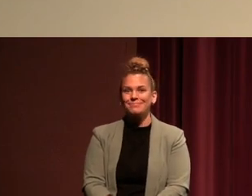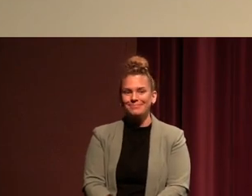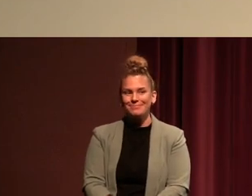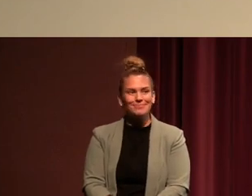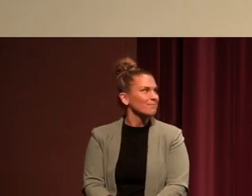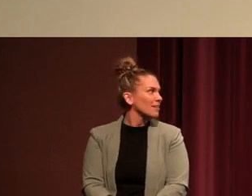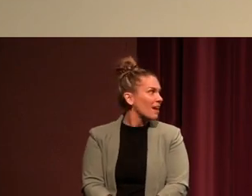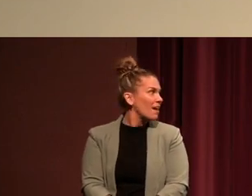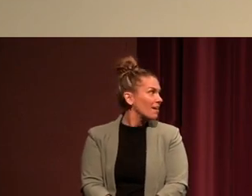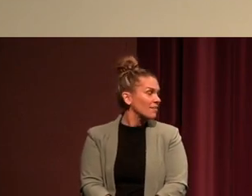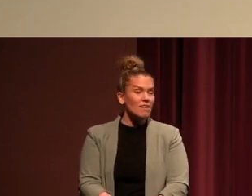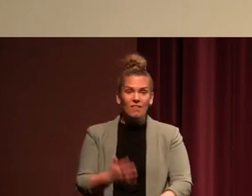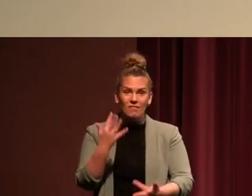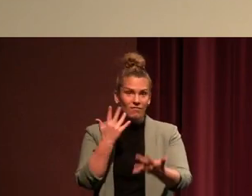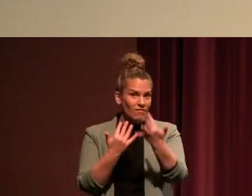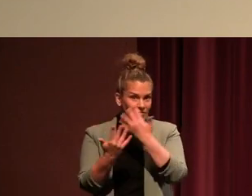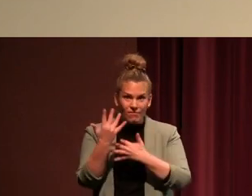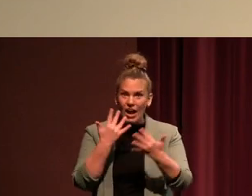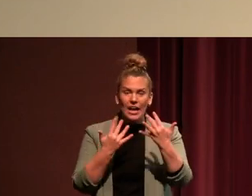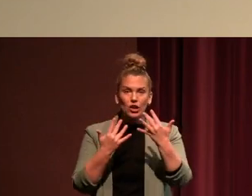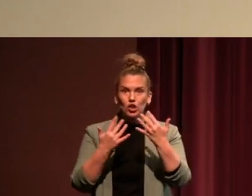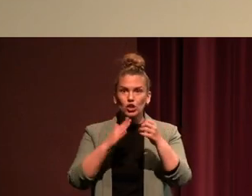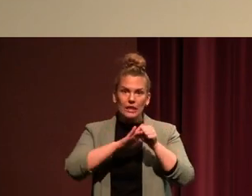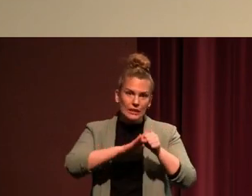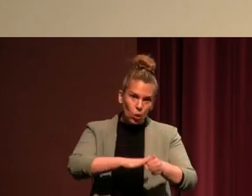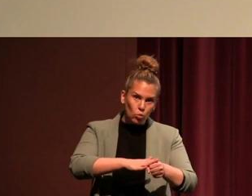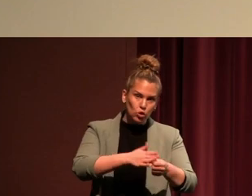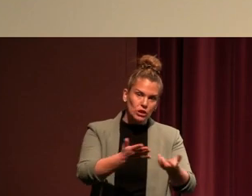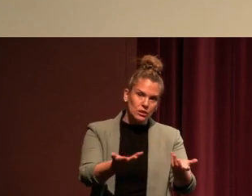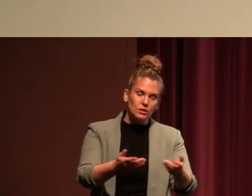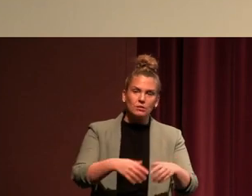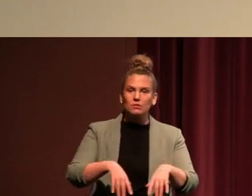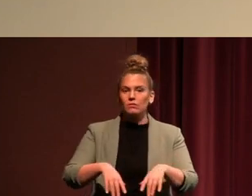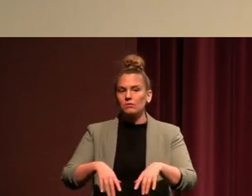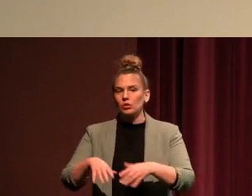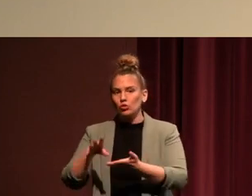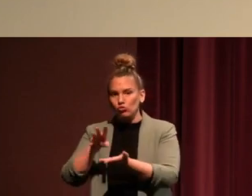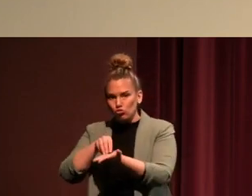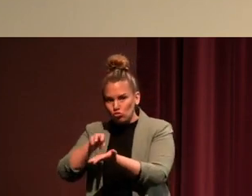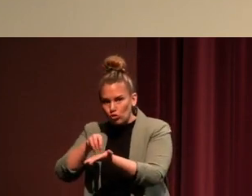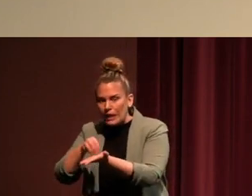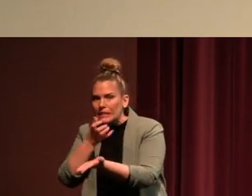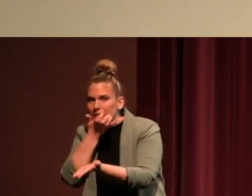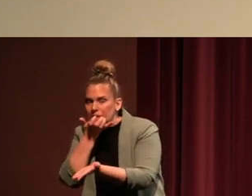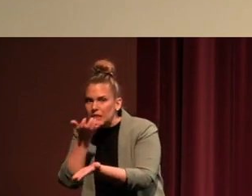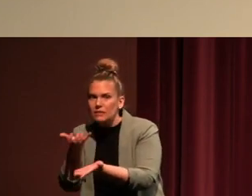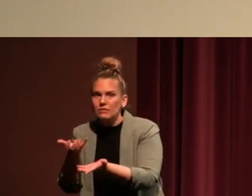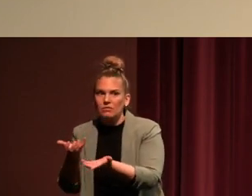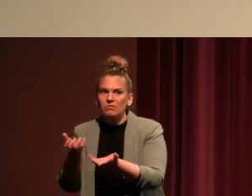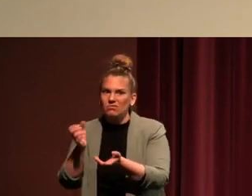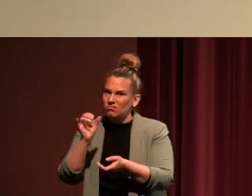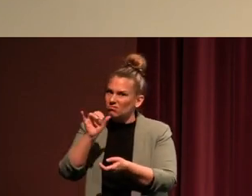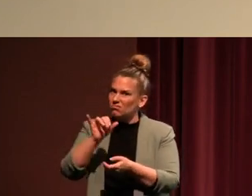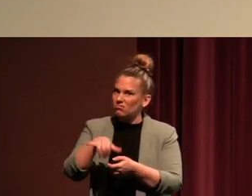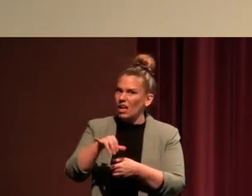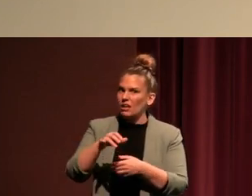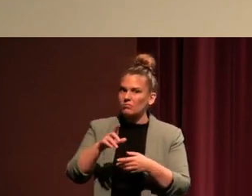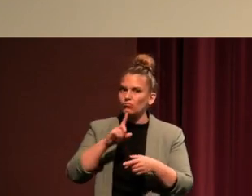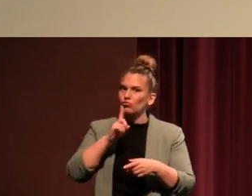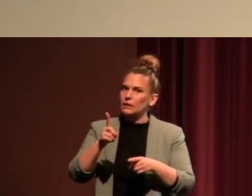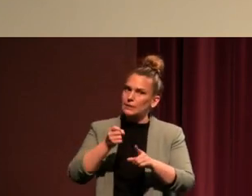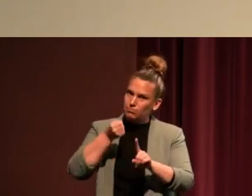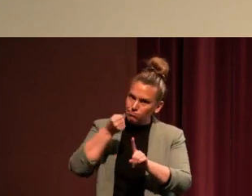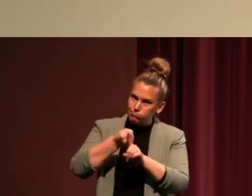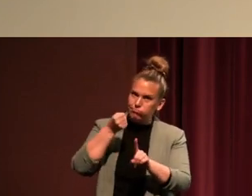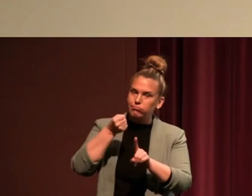fire exclusion, grazing, many rangelands in eastern Oregon are significantly degraded by the past